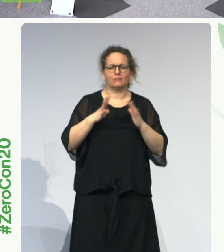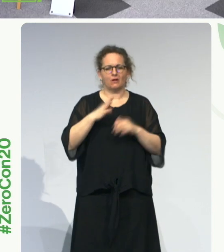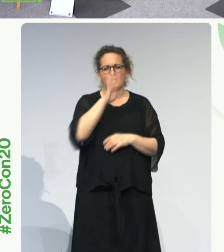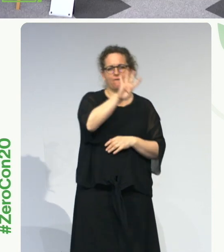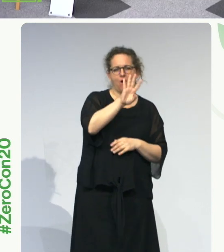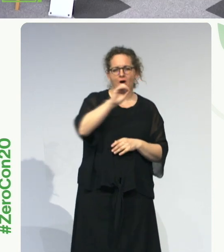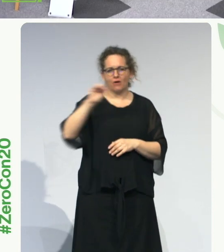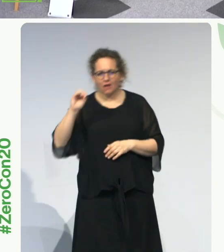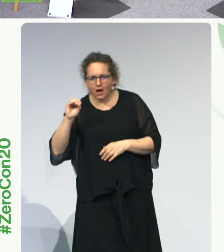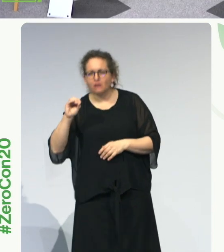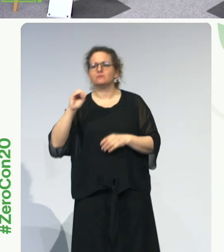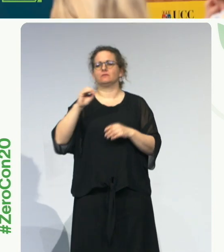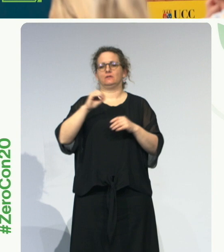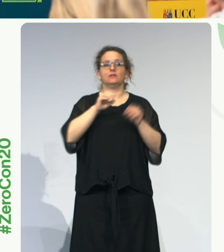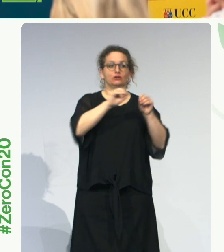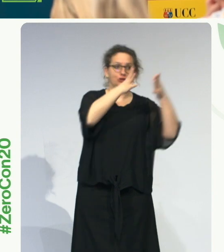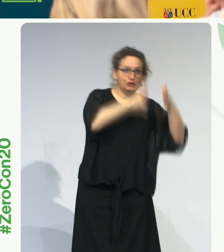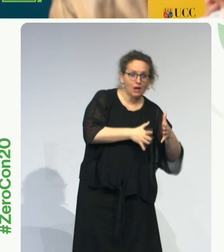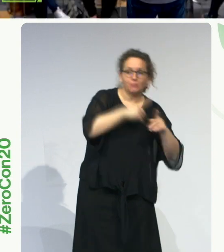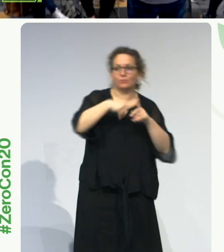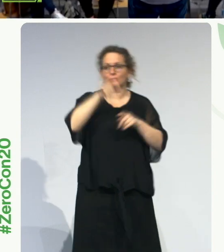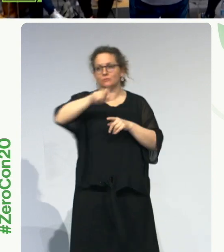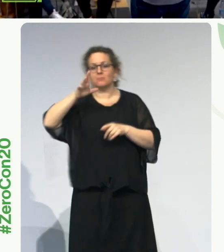to the online platform.